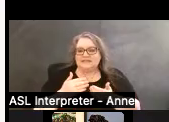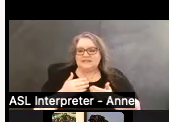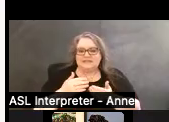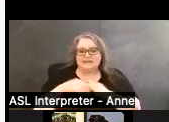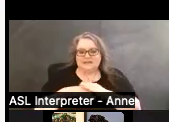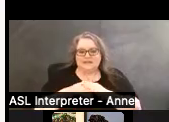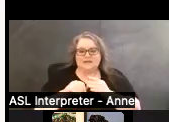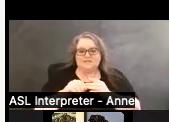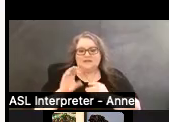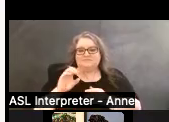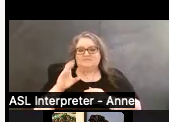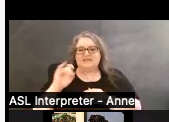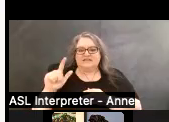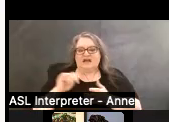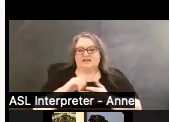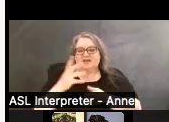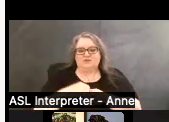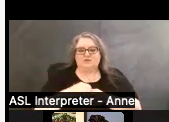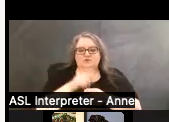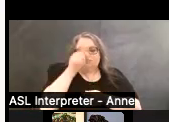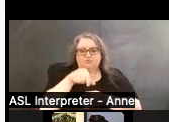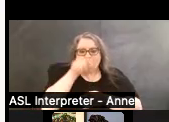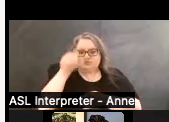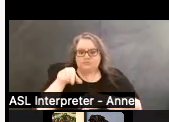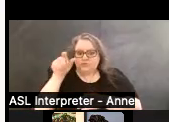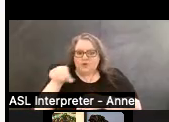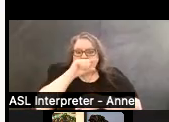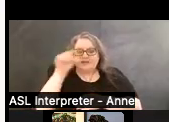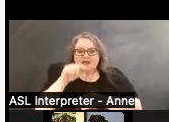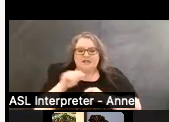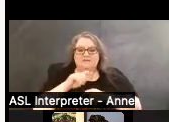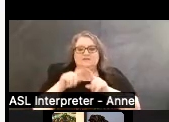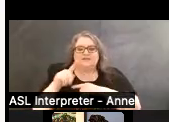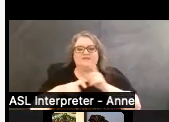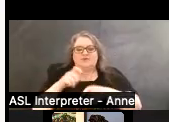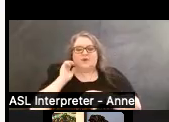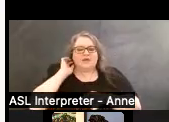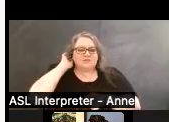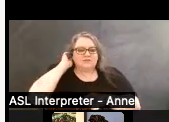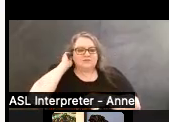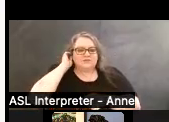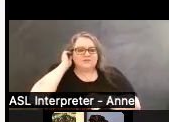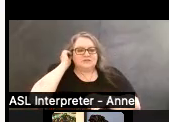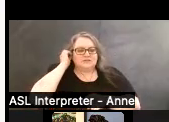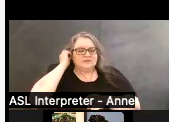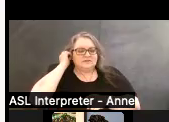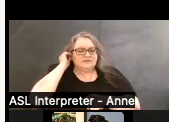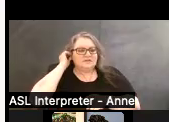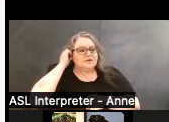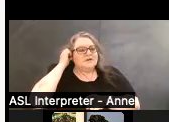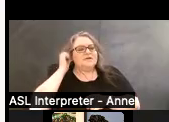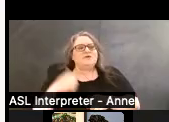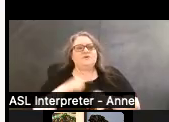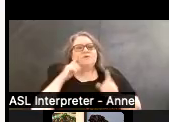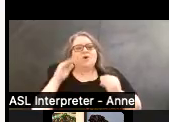that includes different rows and columns with the different questions that we were hoping that the advocates would be able to track. We